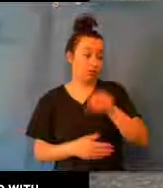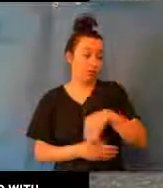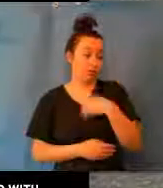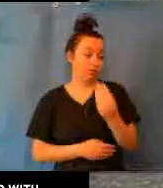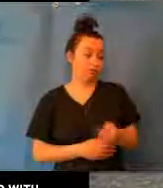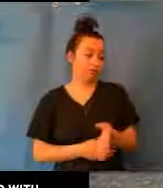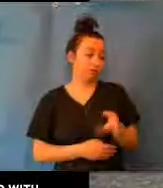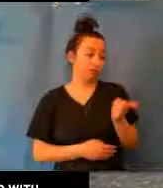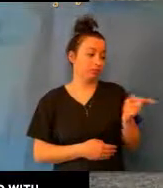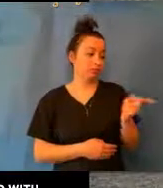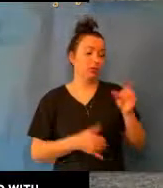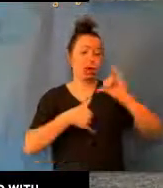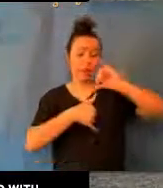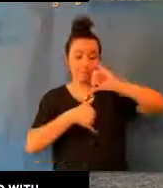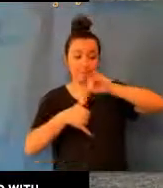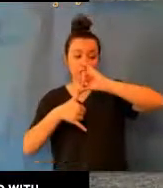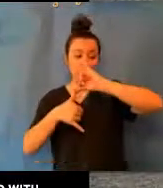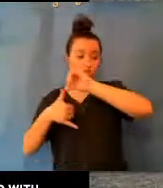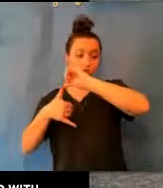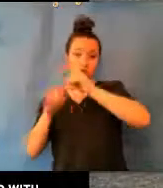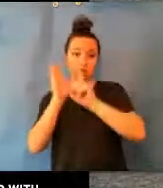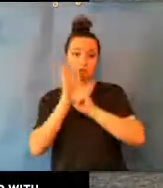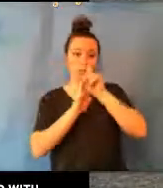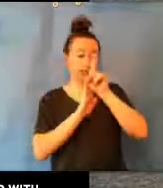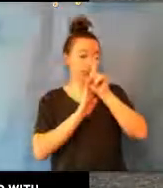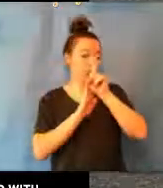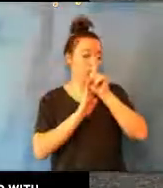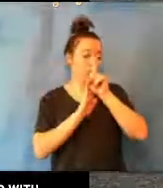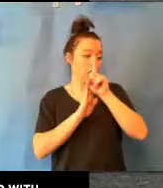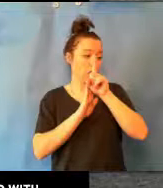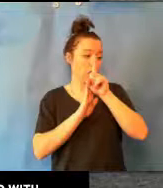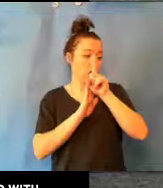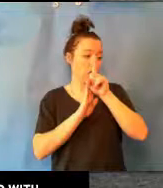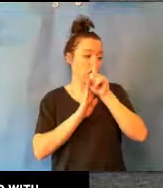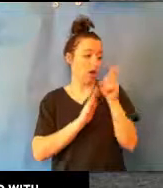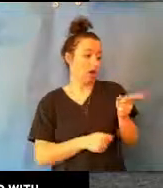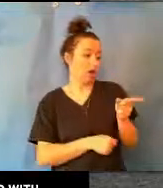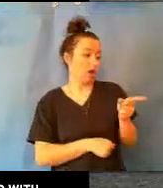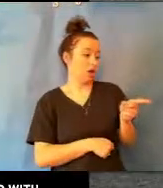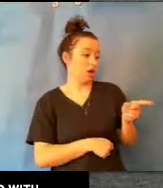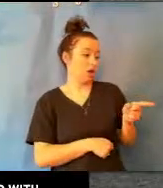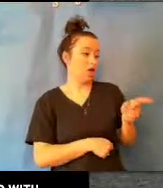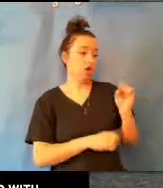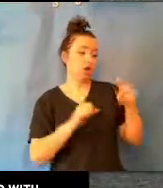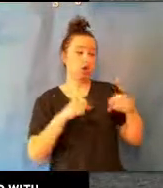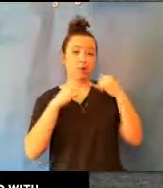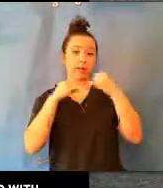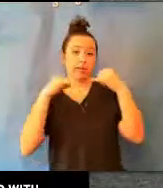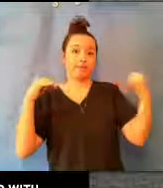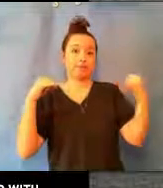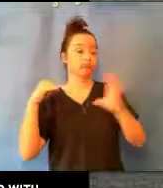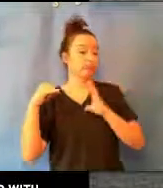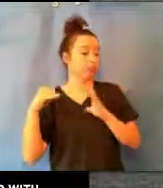and I want you to measure how tall these shapes are. Remember, you can do like the first 2 and draw a line where it